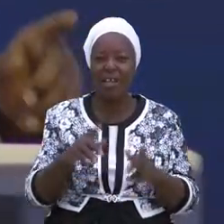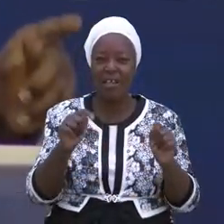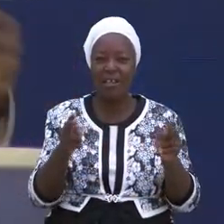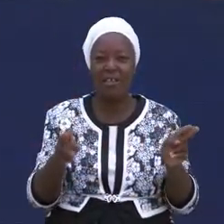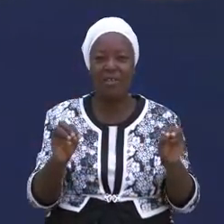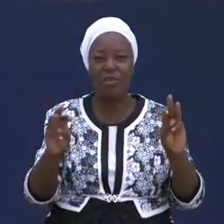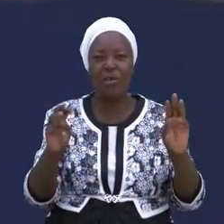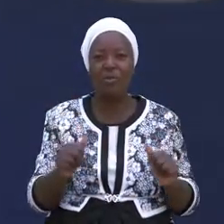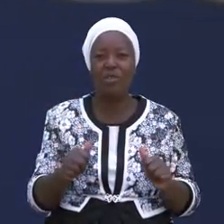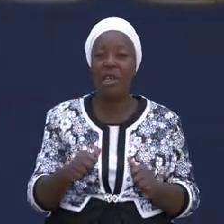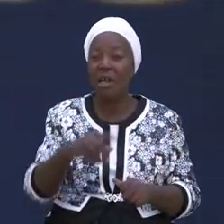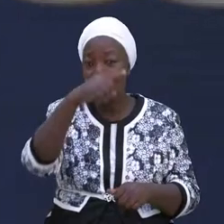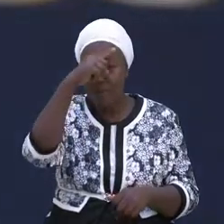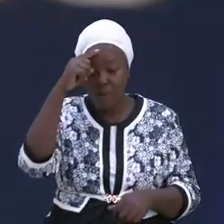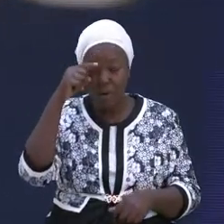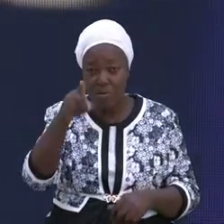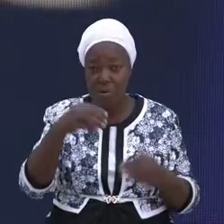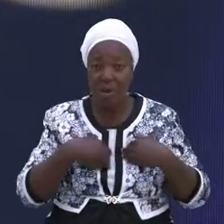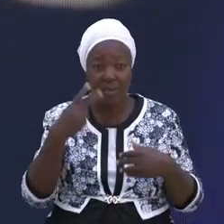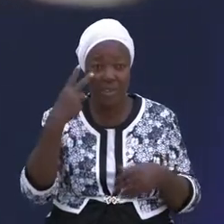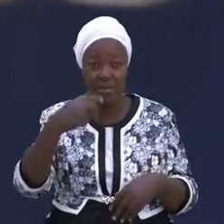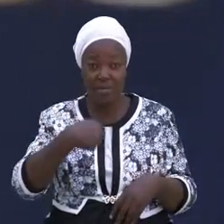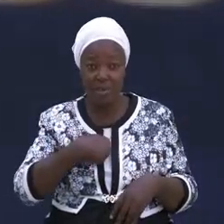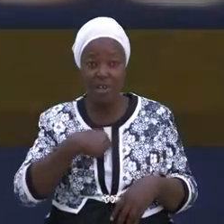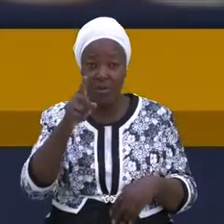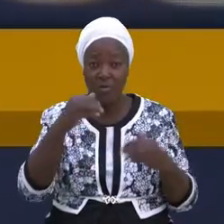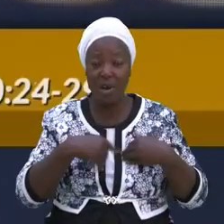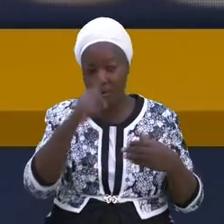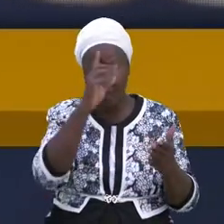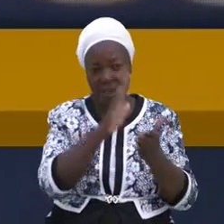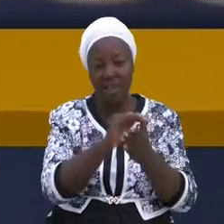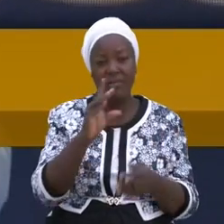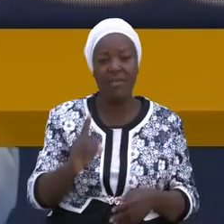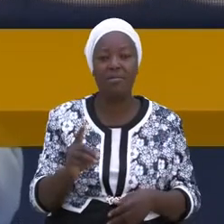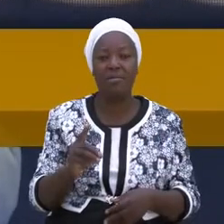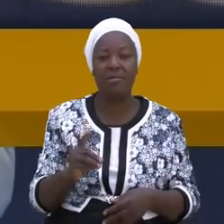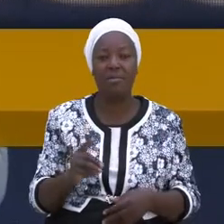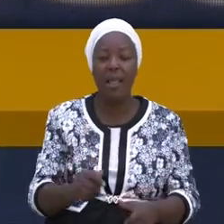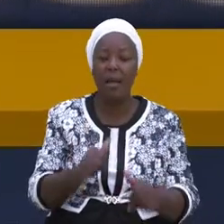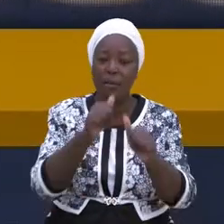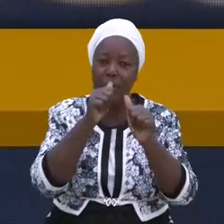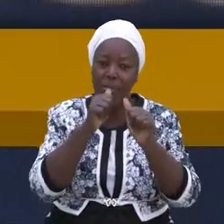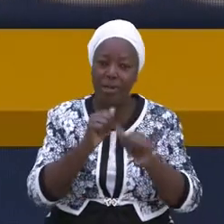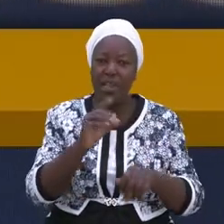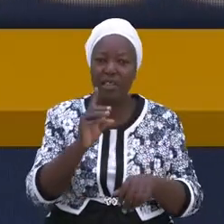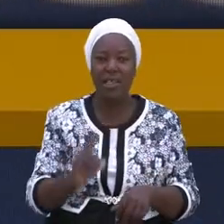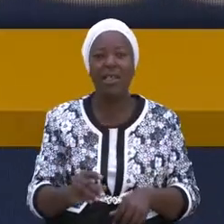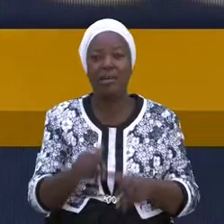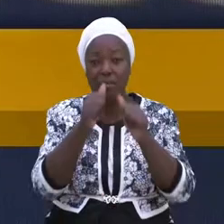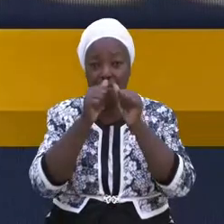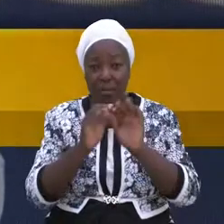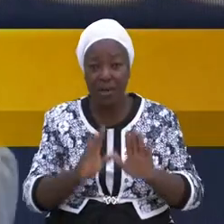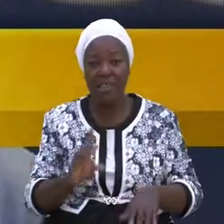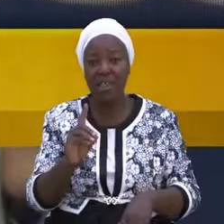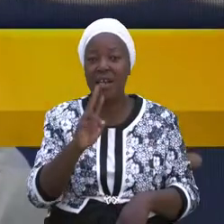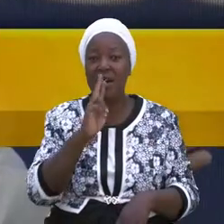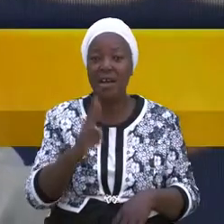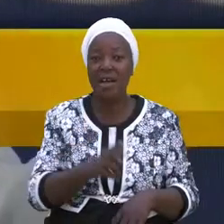because thou hast seen me, thou hast believed. Blessed are they that have